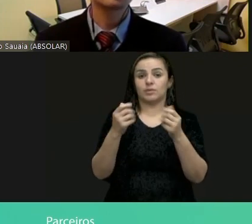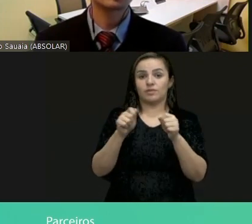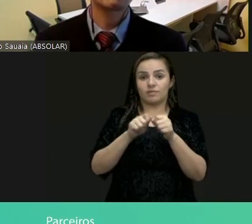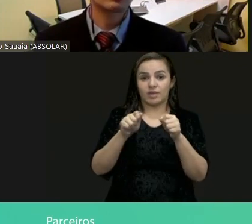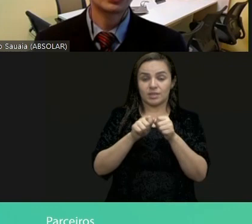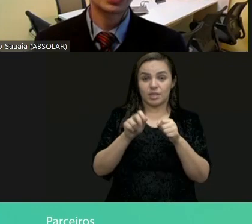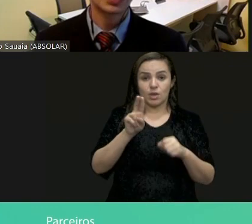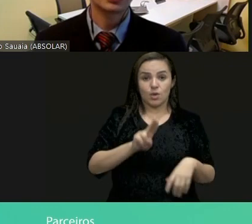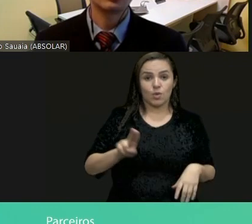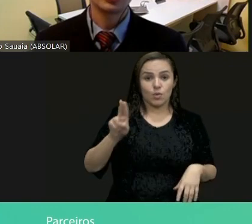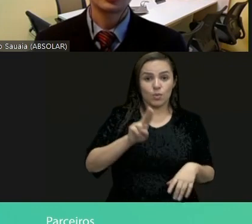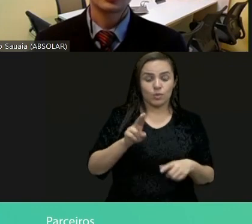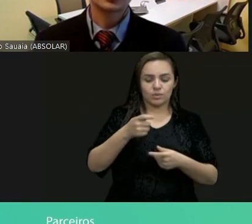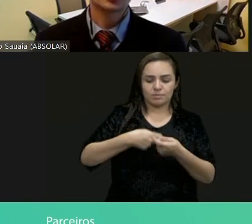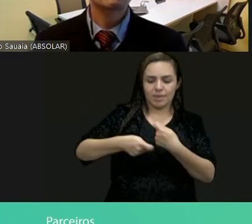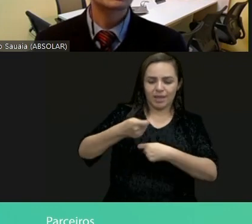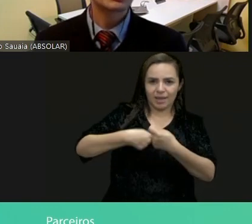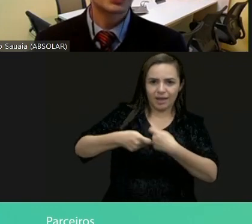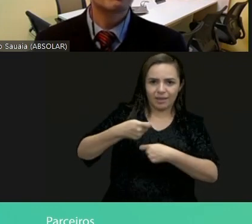applications,